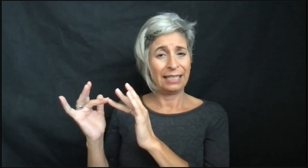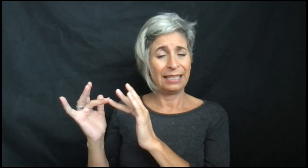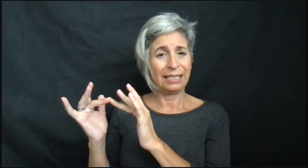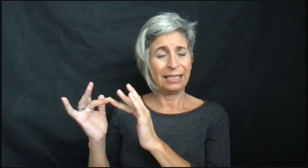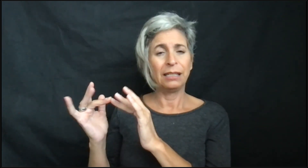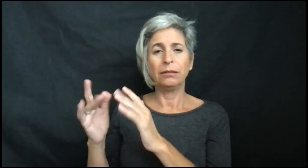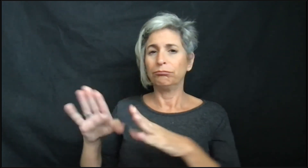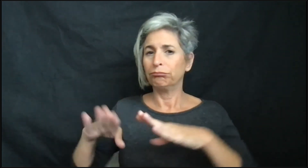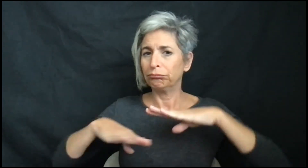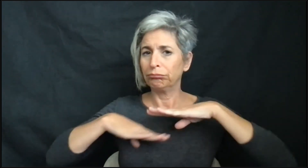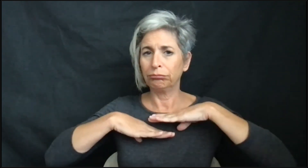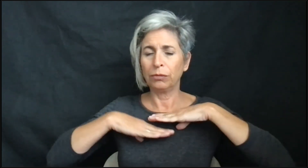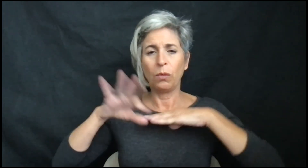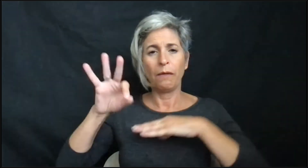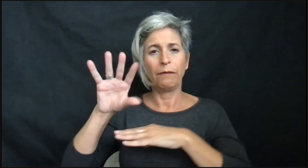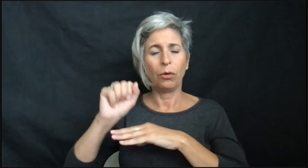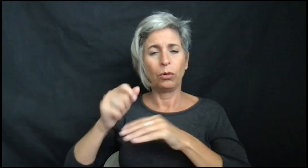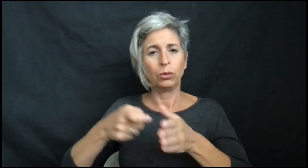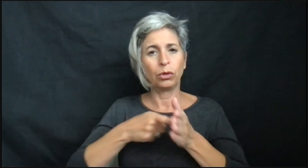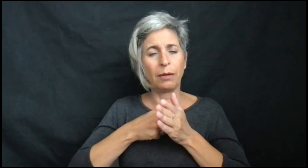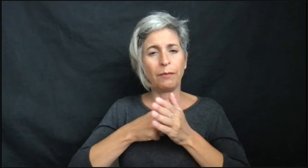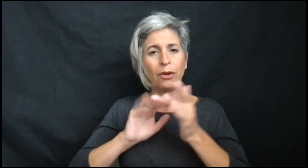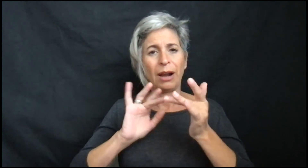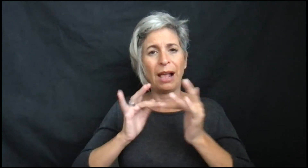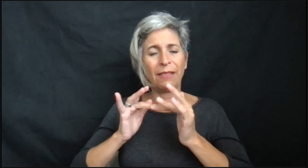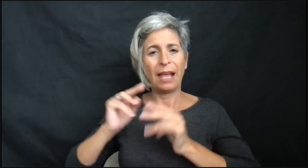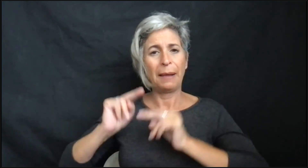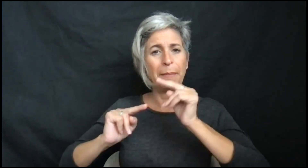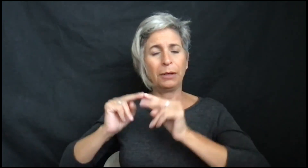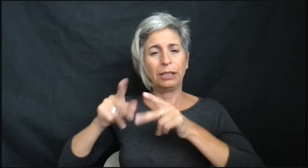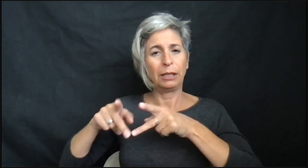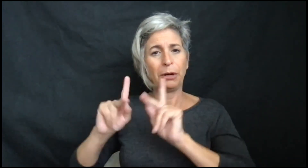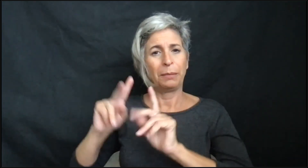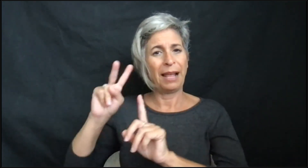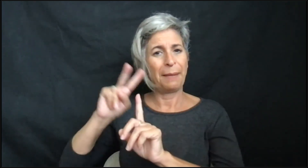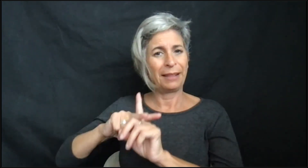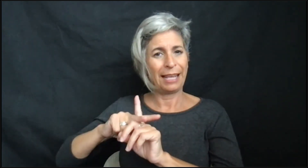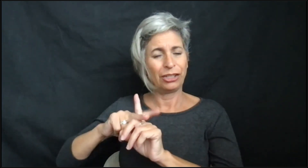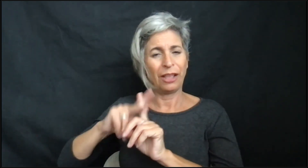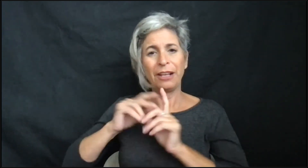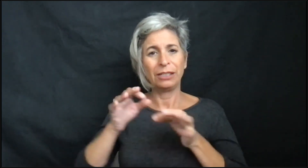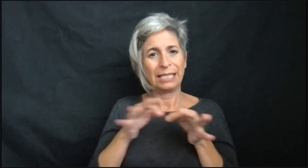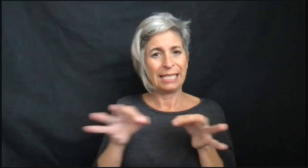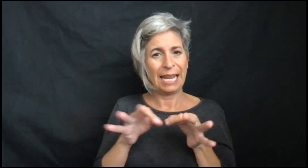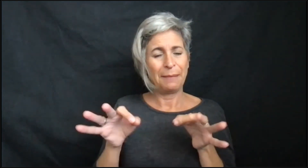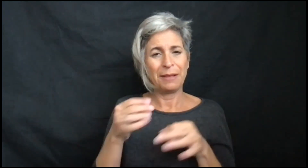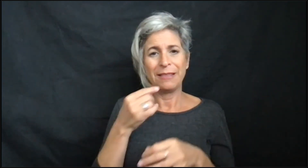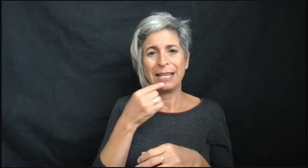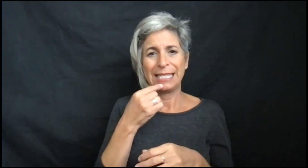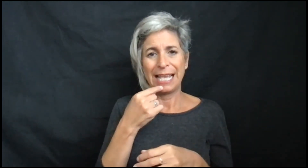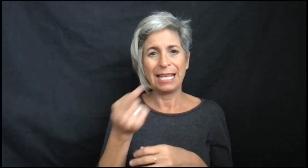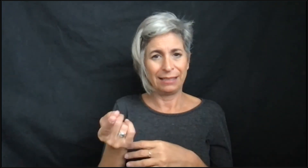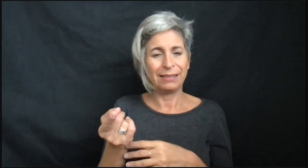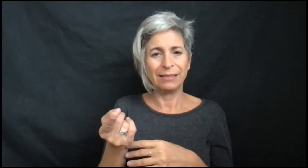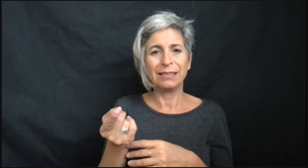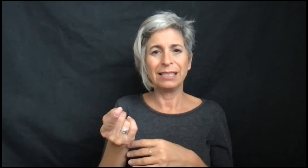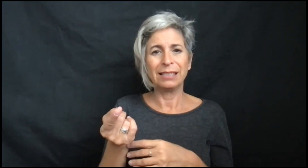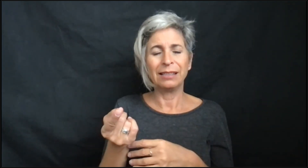with Florida's requirements for online building permit applications. And there is a statement there that it